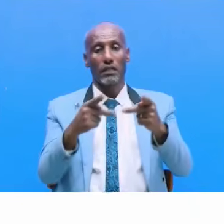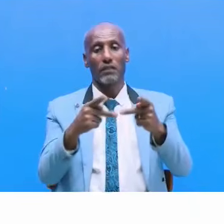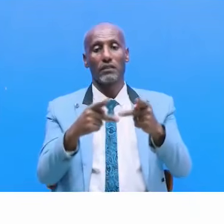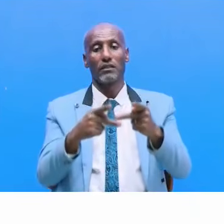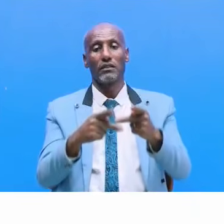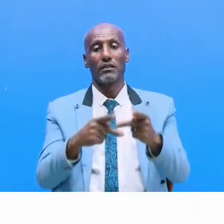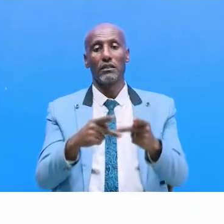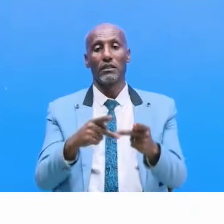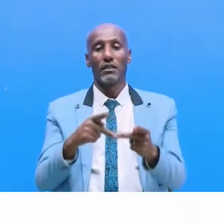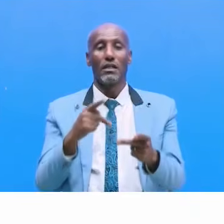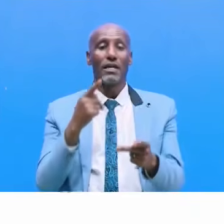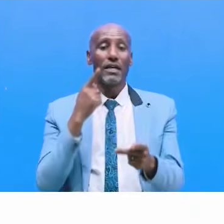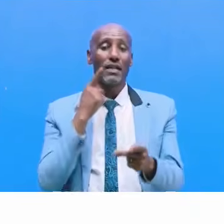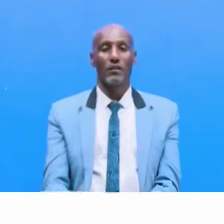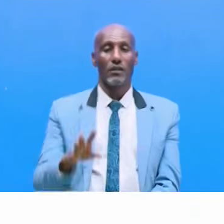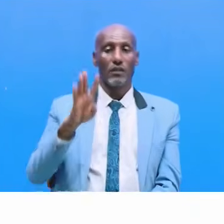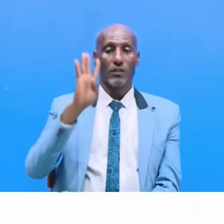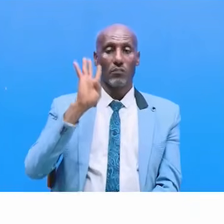yesterday.